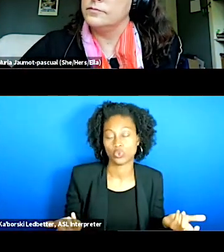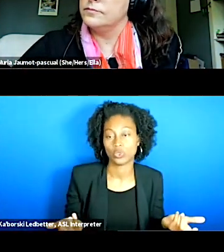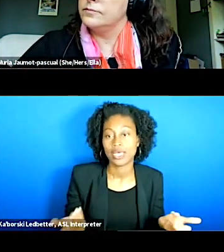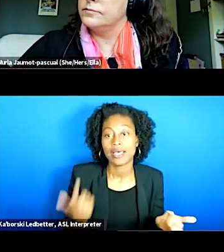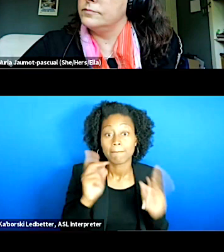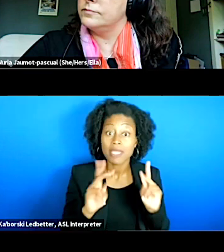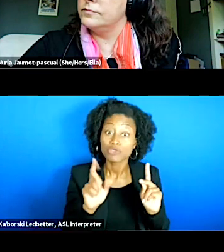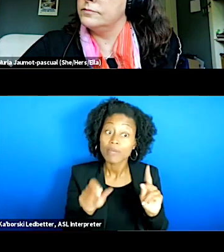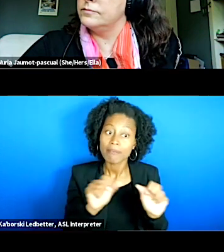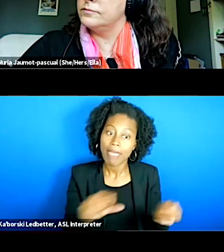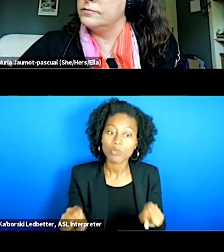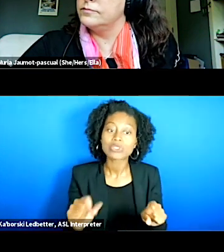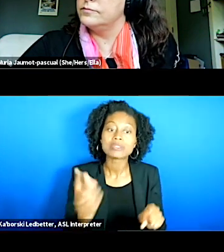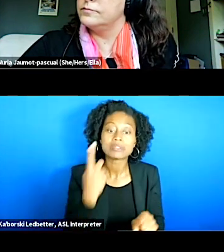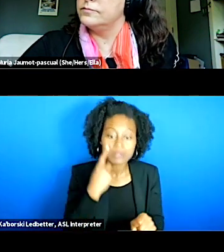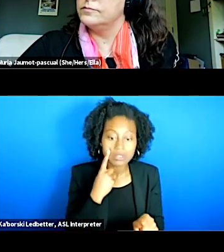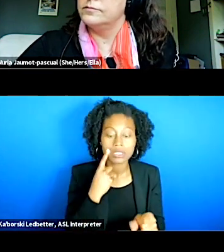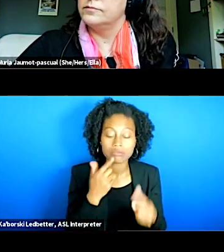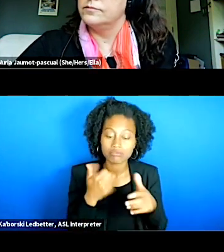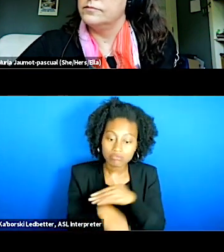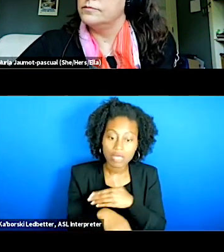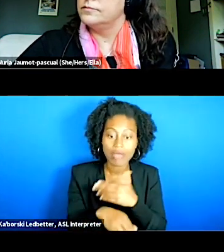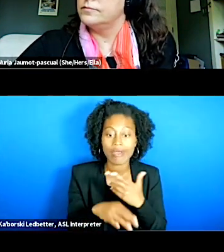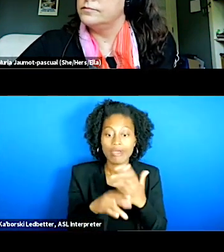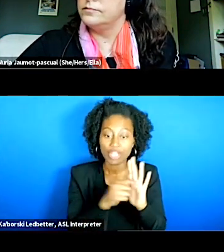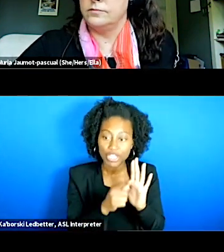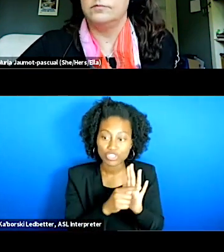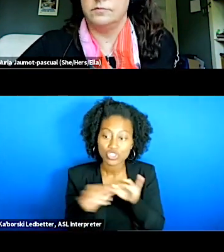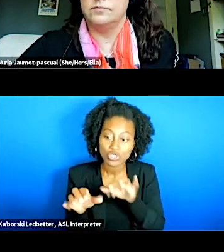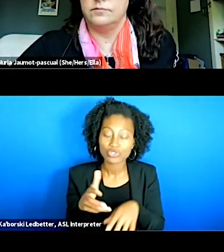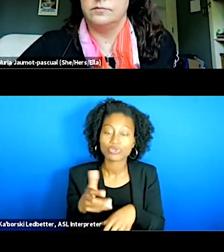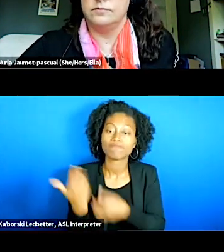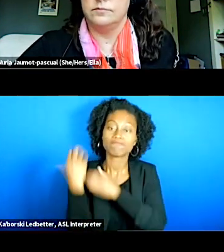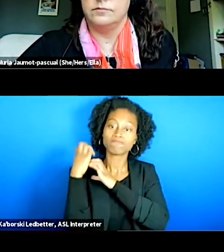people should have the literature to do the work, to do this scholarship.